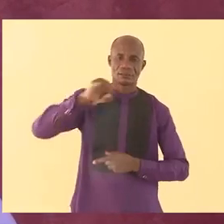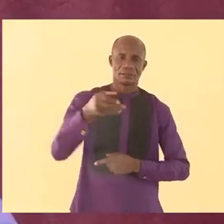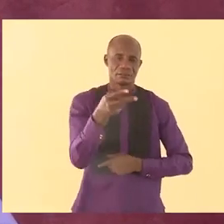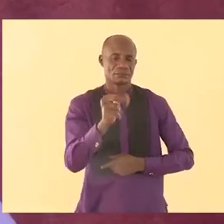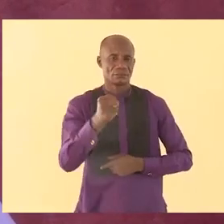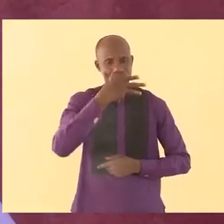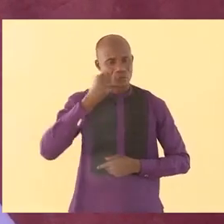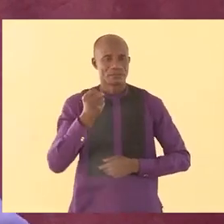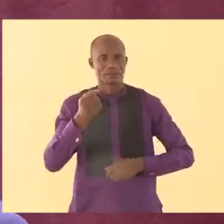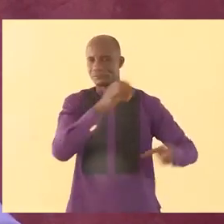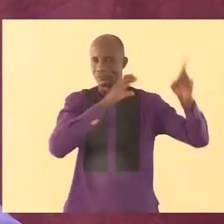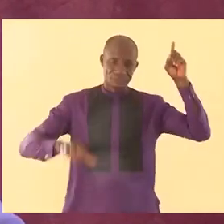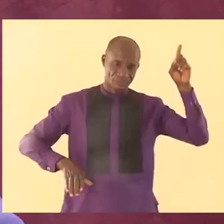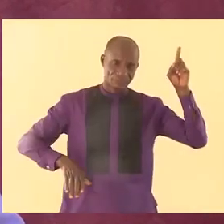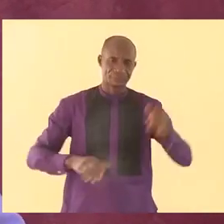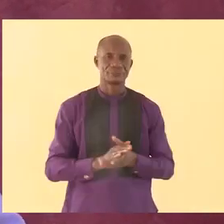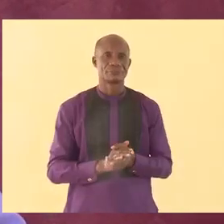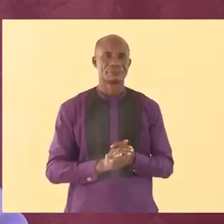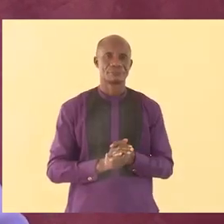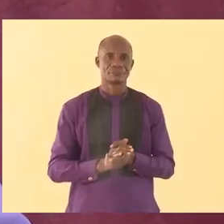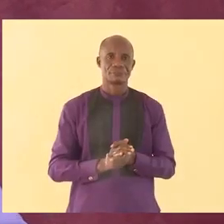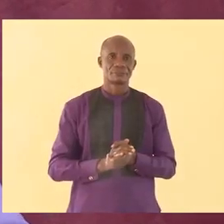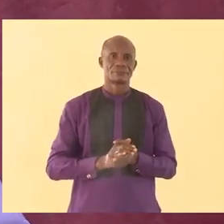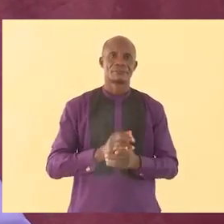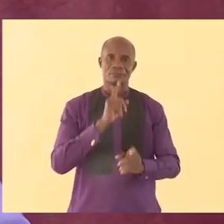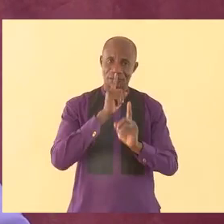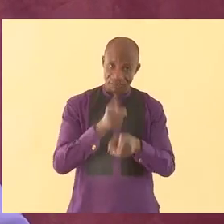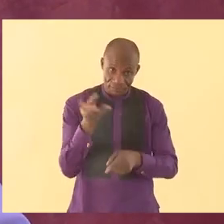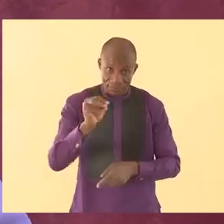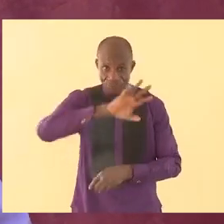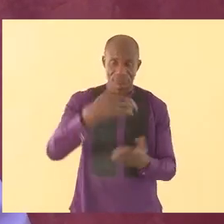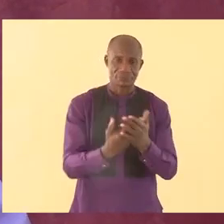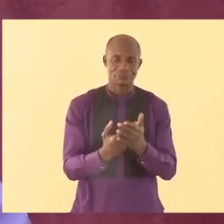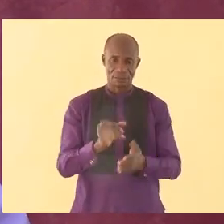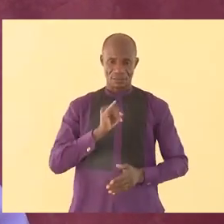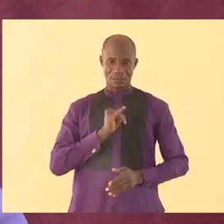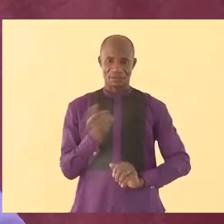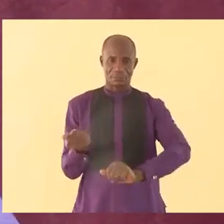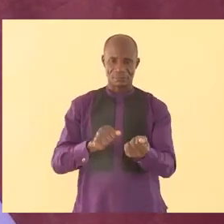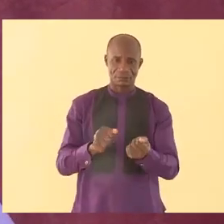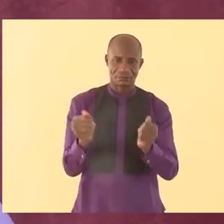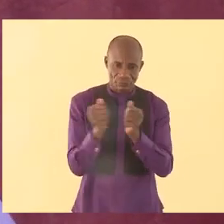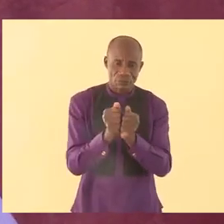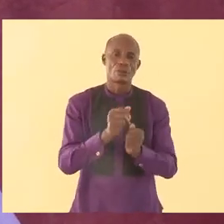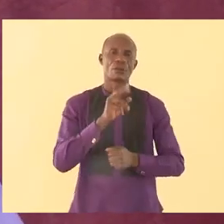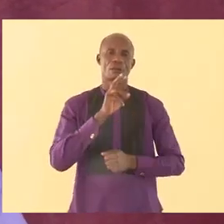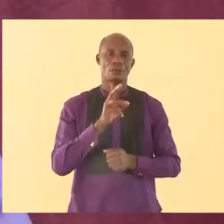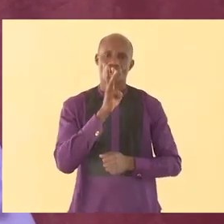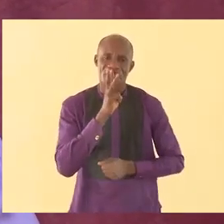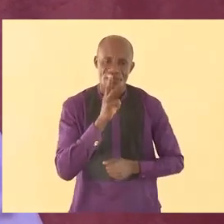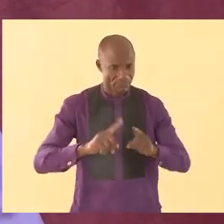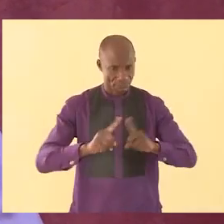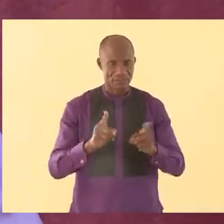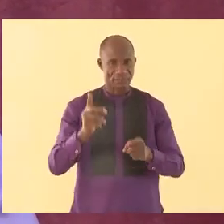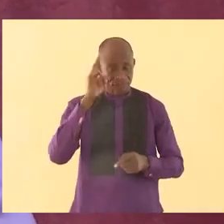were the Christ, John answered them all, "I baptize you with water, but he